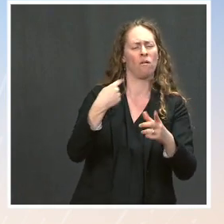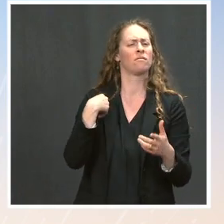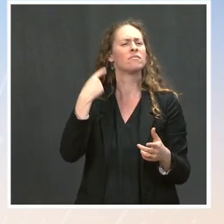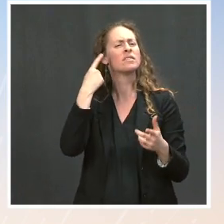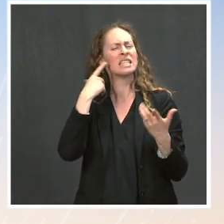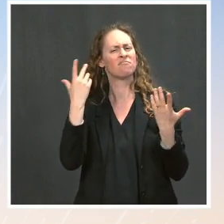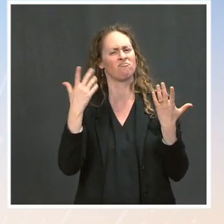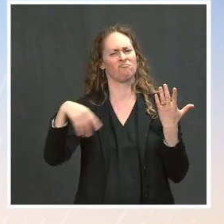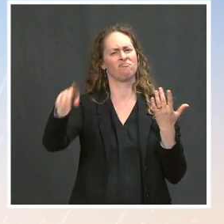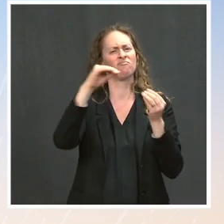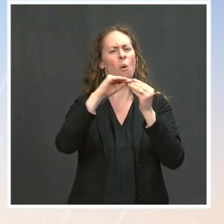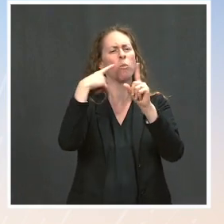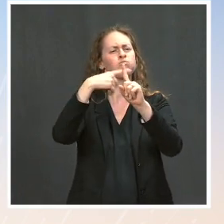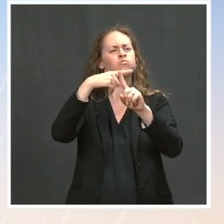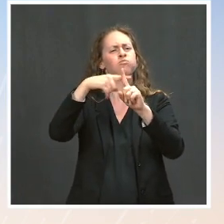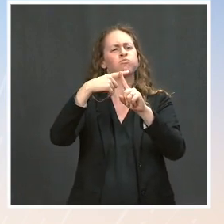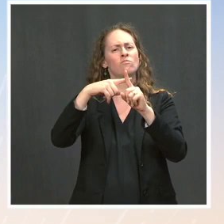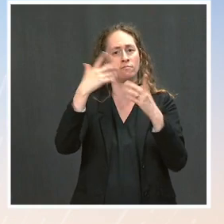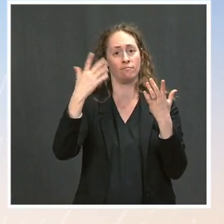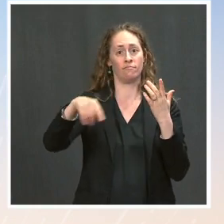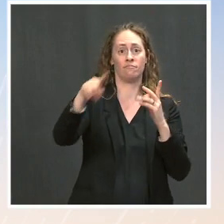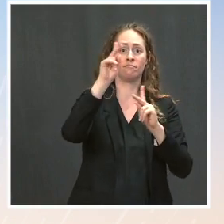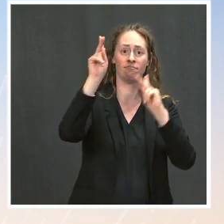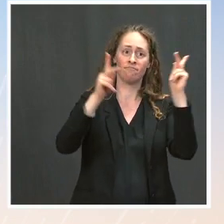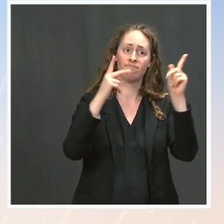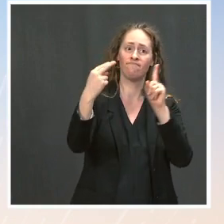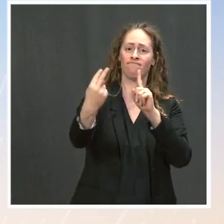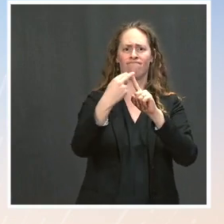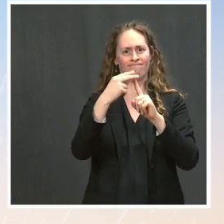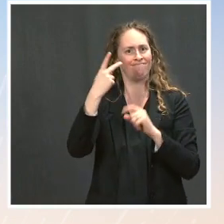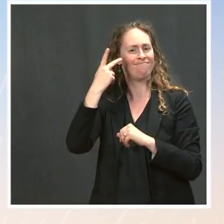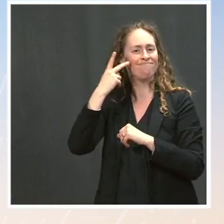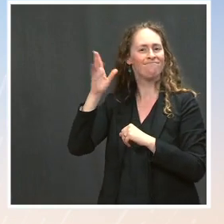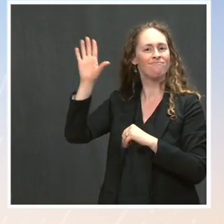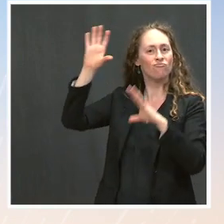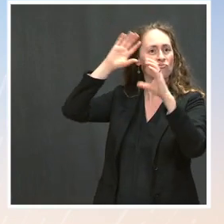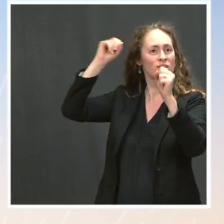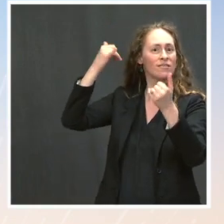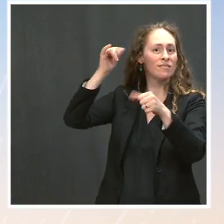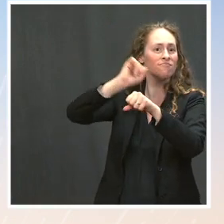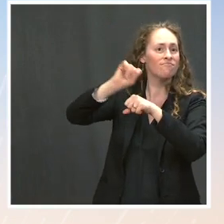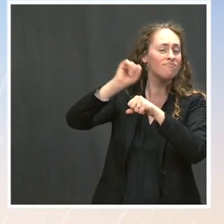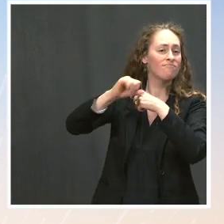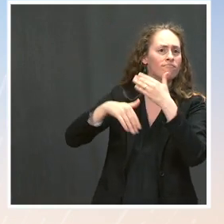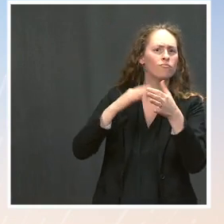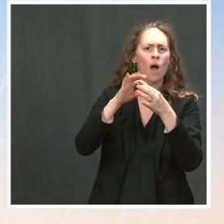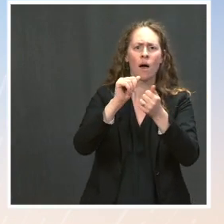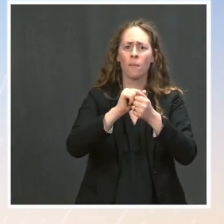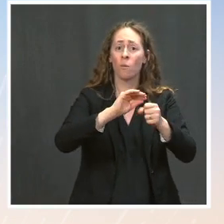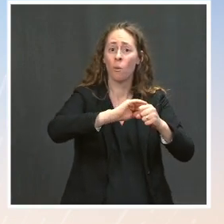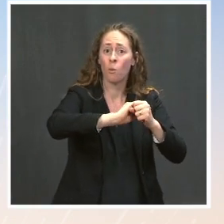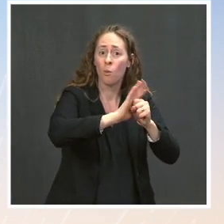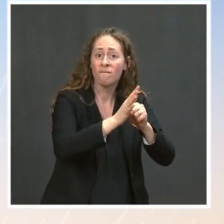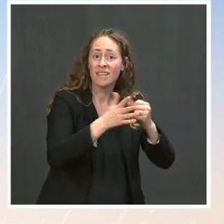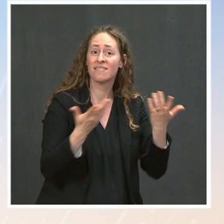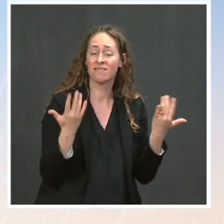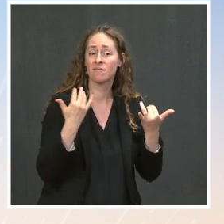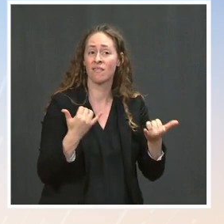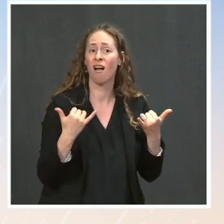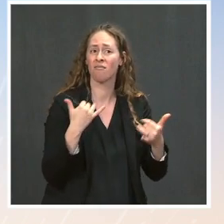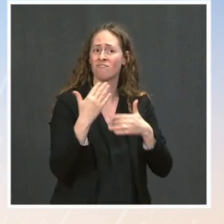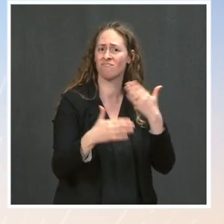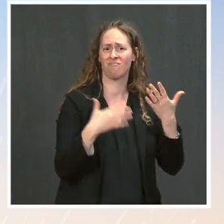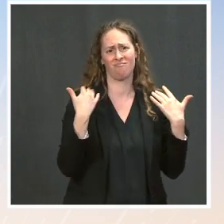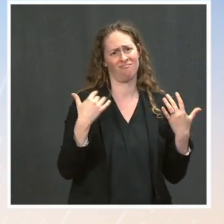American public's view of the president's job he's doing, including his response to COVID and the pandemic, something that's on the minds of the majority